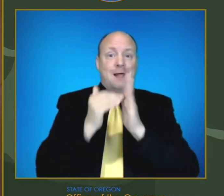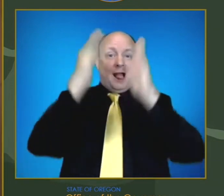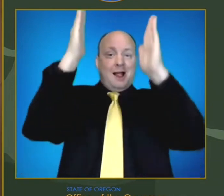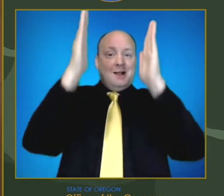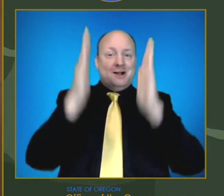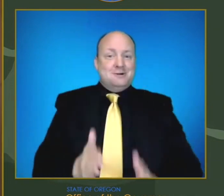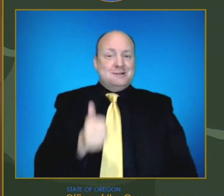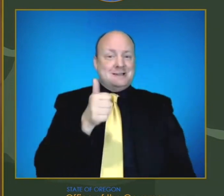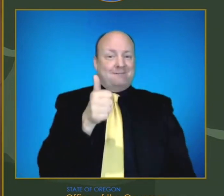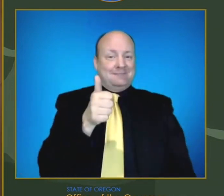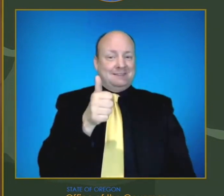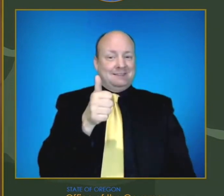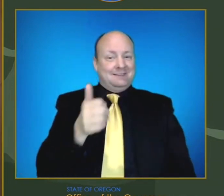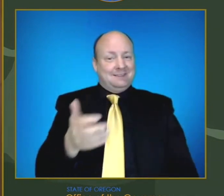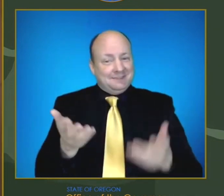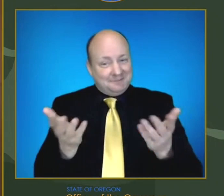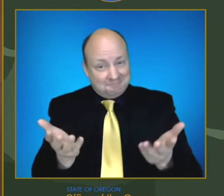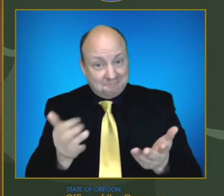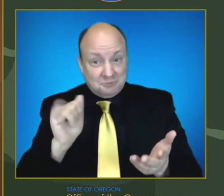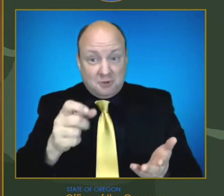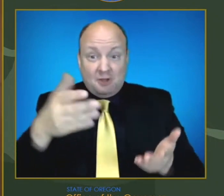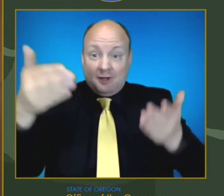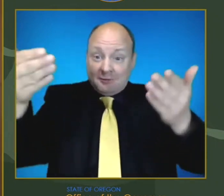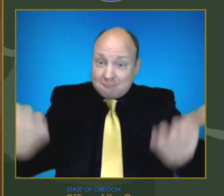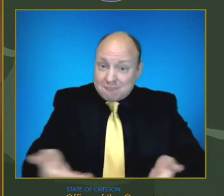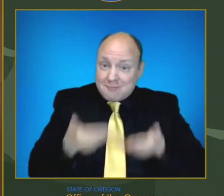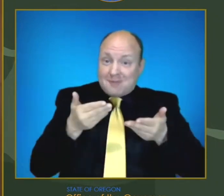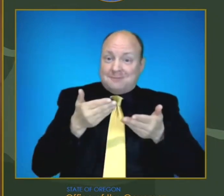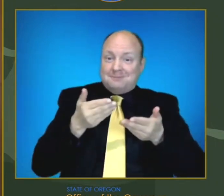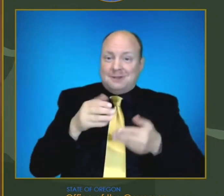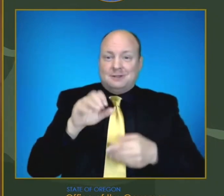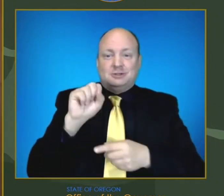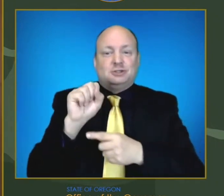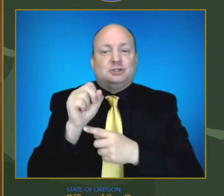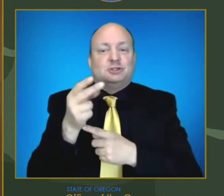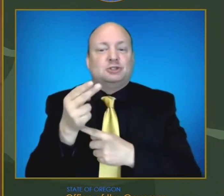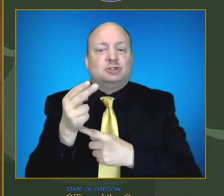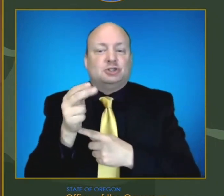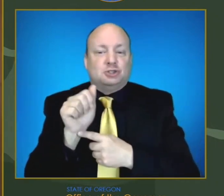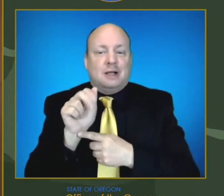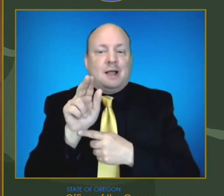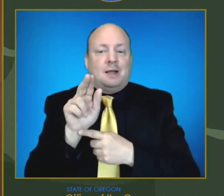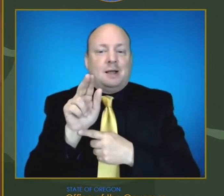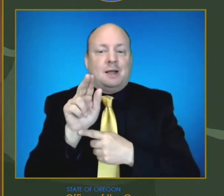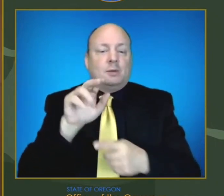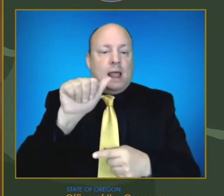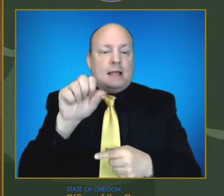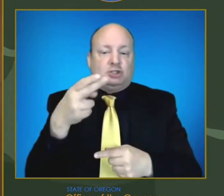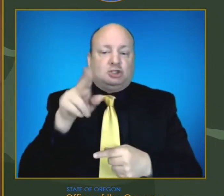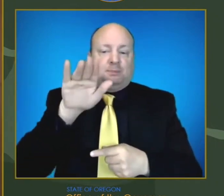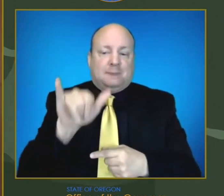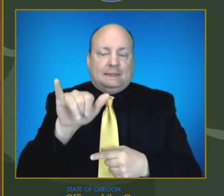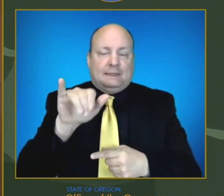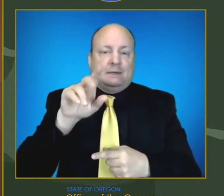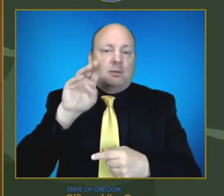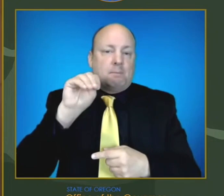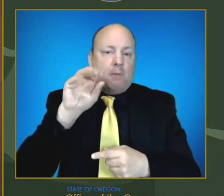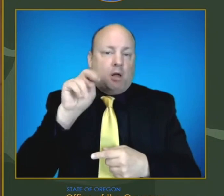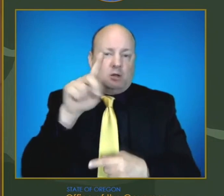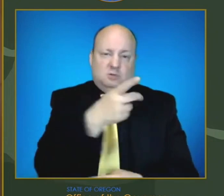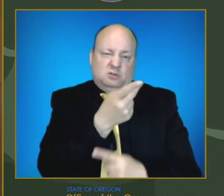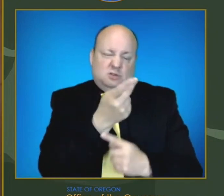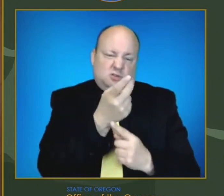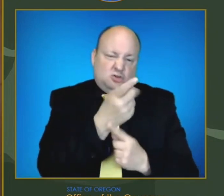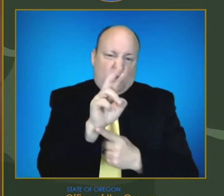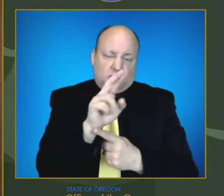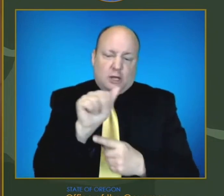Stanford University and co-founder of Long Game Savings to join us today. He has over 2 decades of